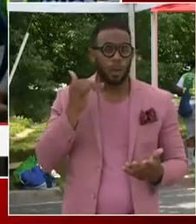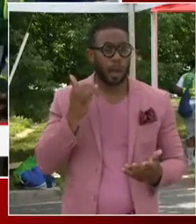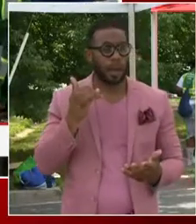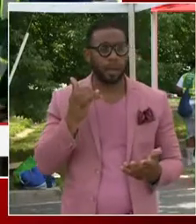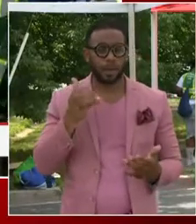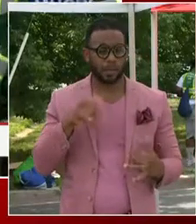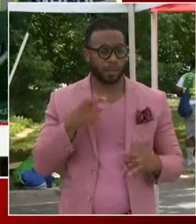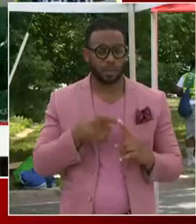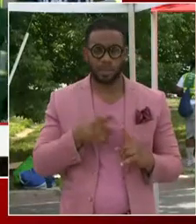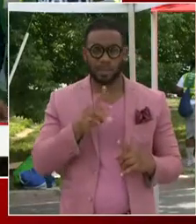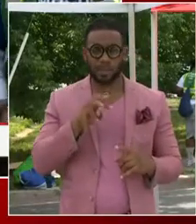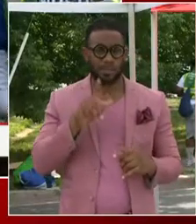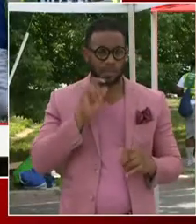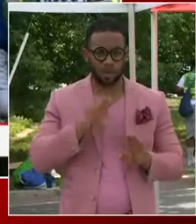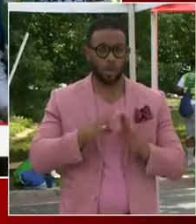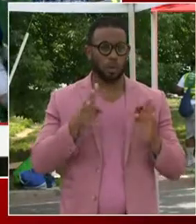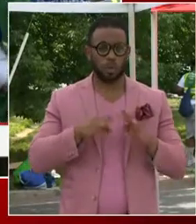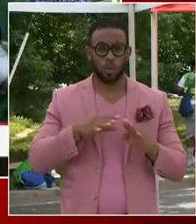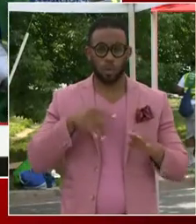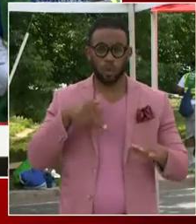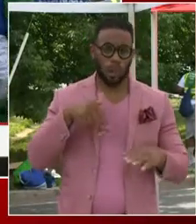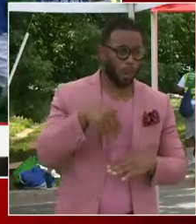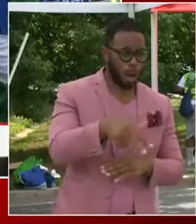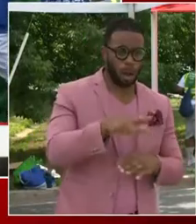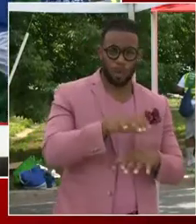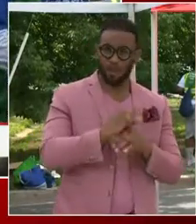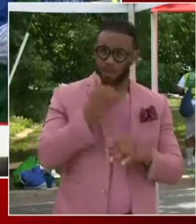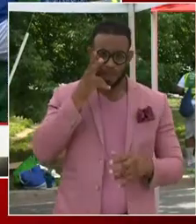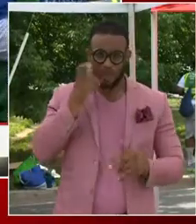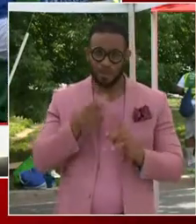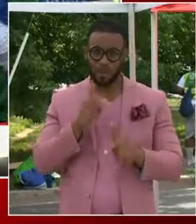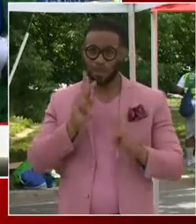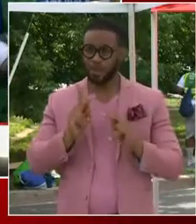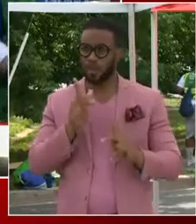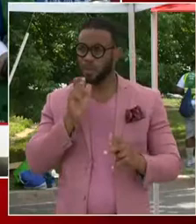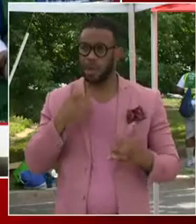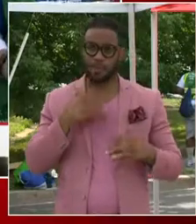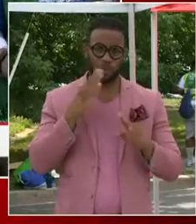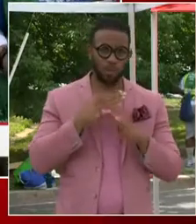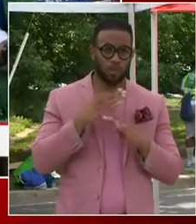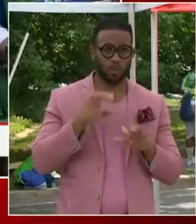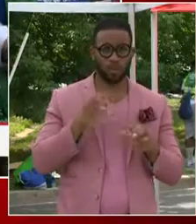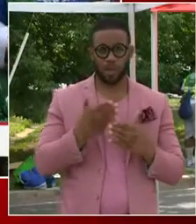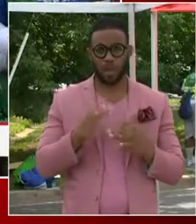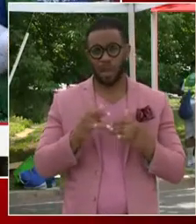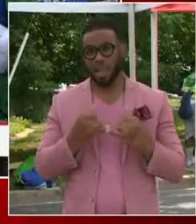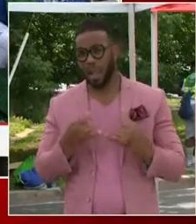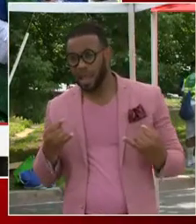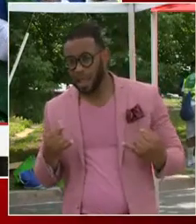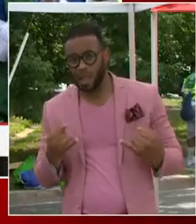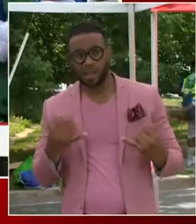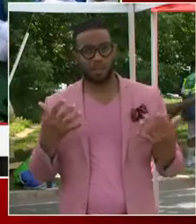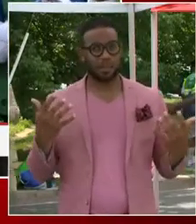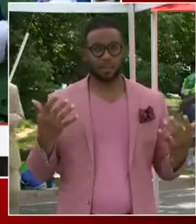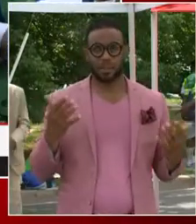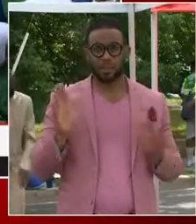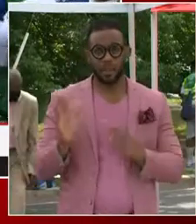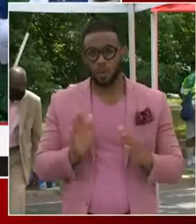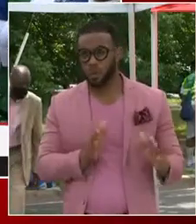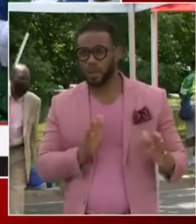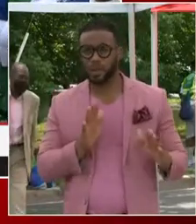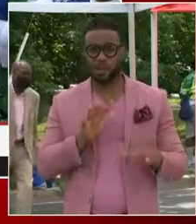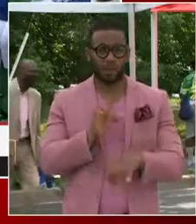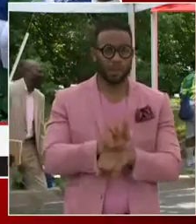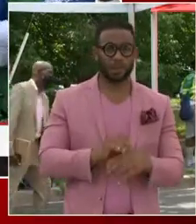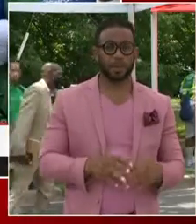at this point, the DMV just open up to walk-in appointments? Because we're still hearing from folks who are having trouble doing things online and arranging